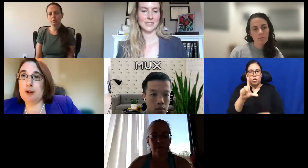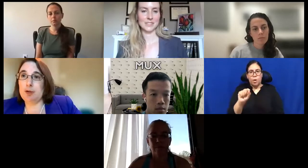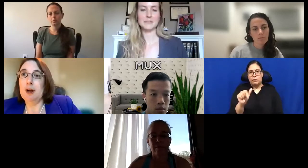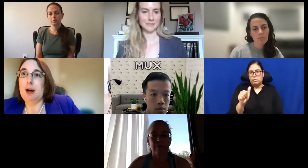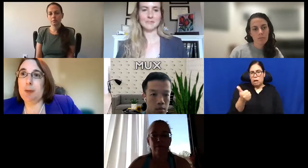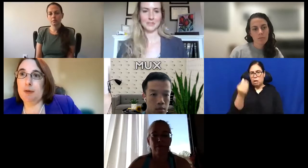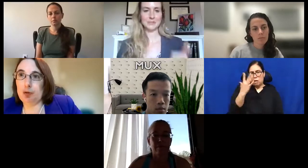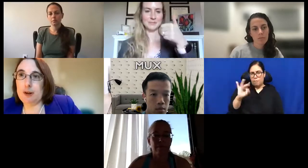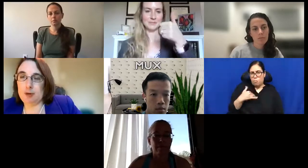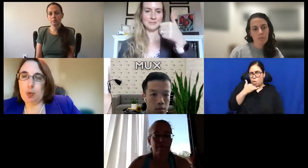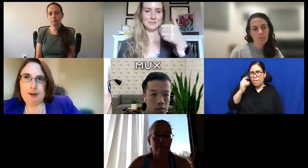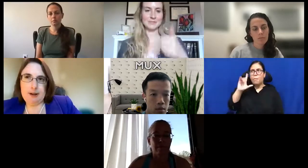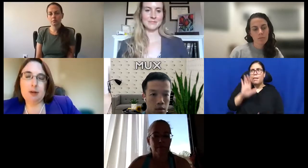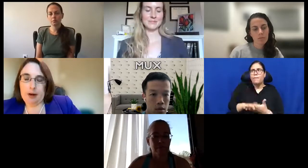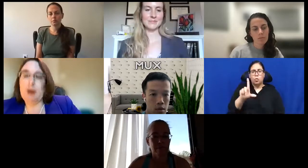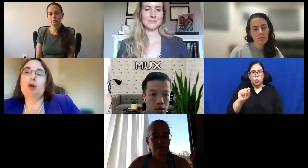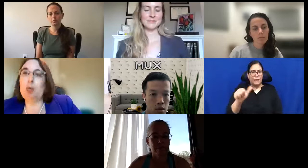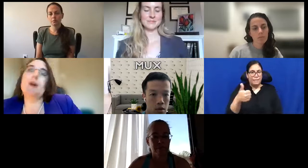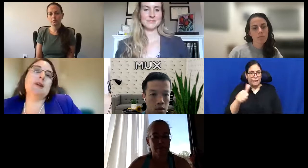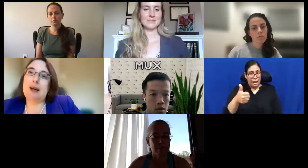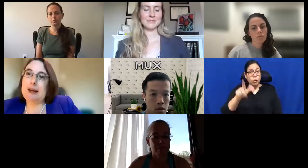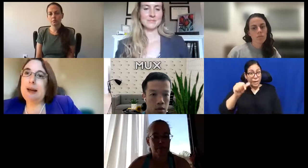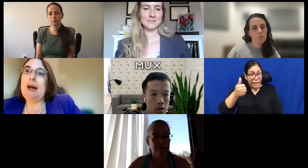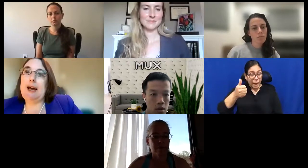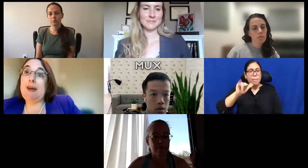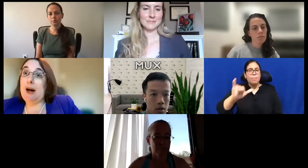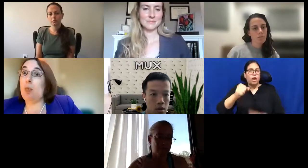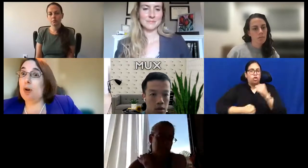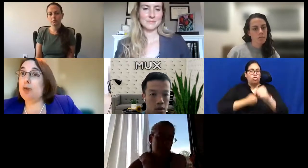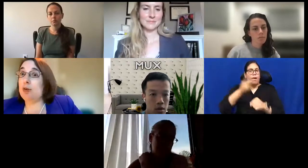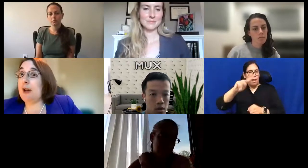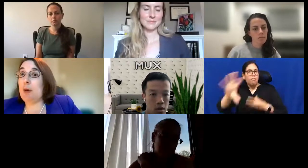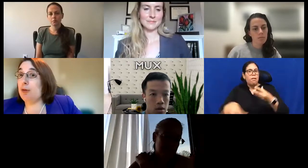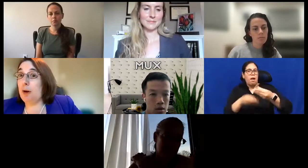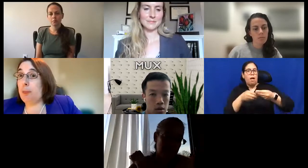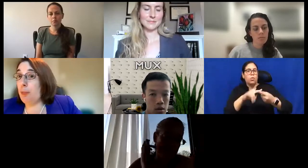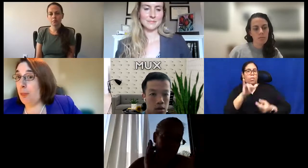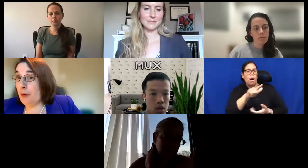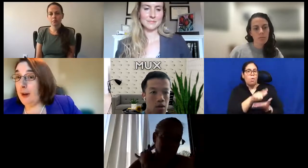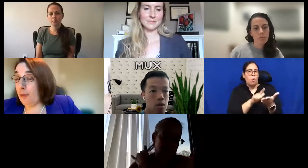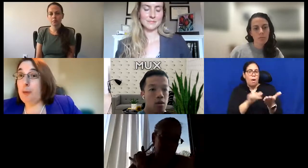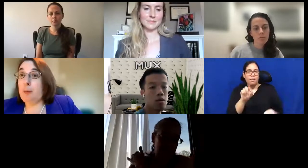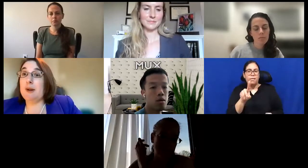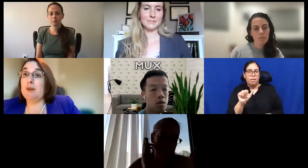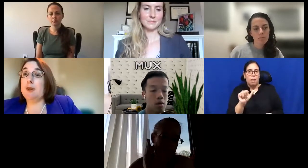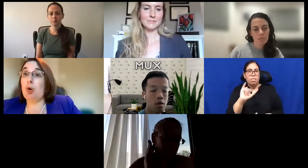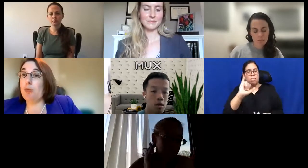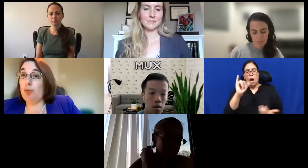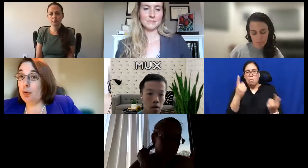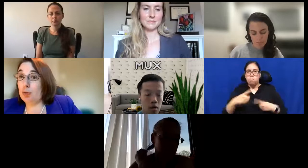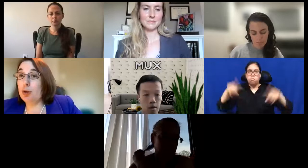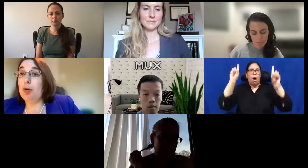I'm wrong, Ashley. I believe it was 2010. Okay, 2010, and that was a breakthrough because